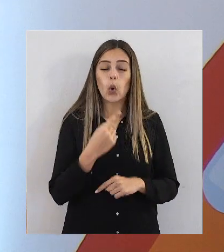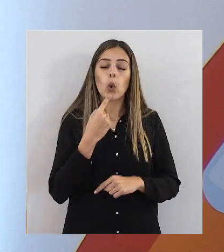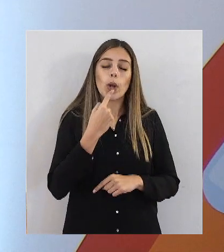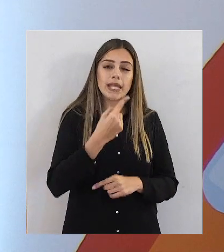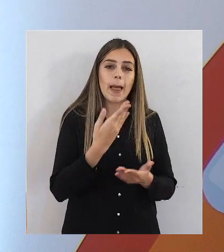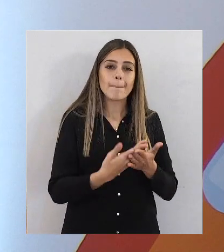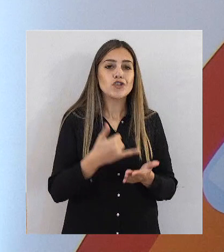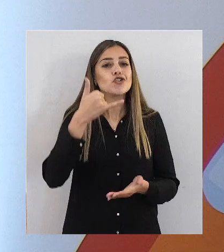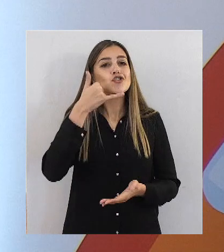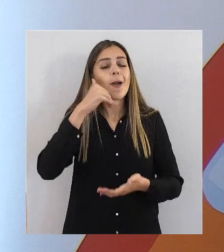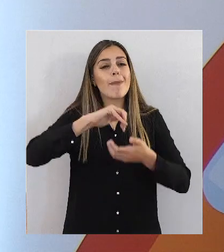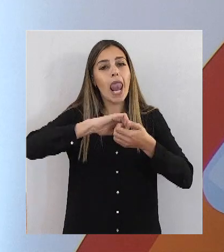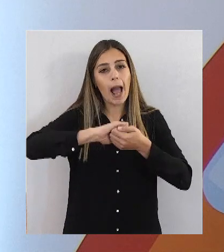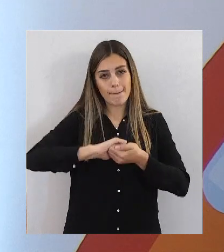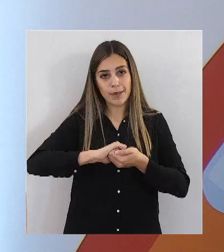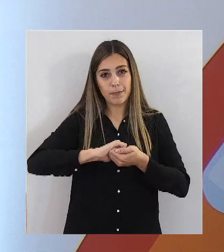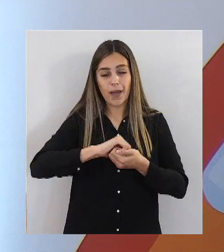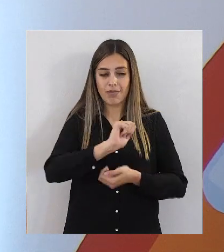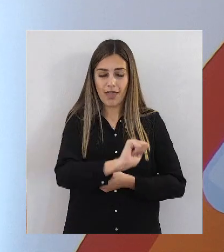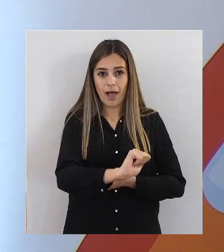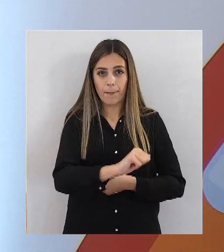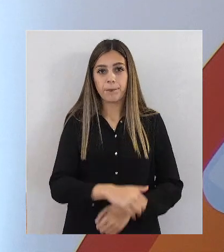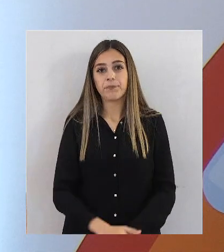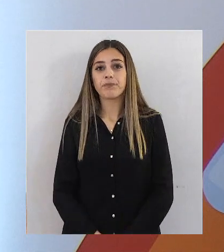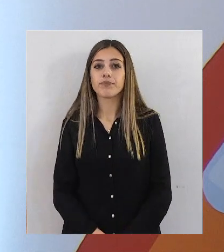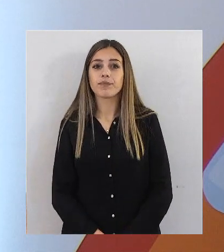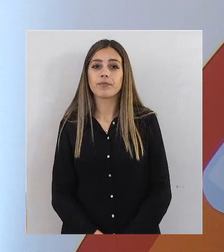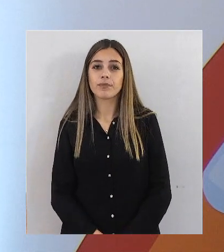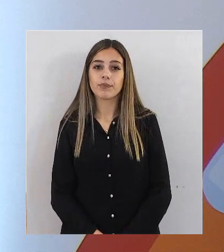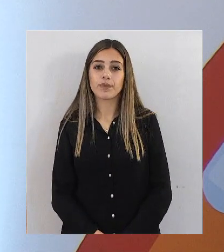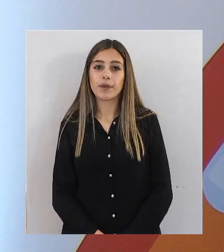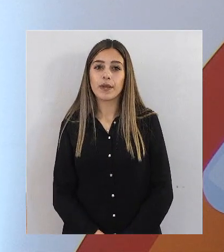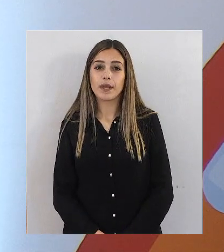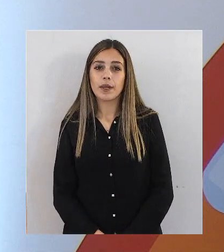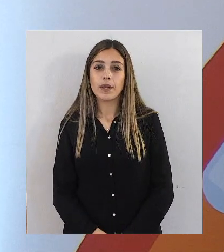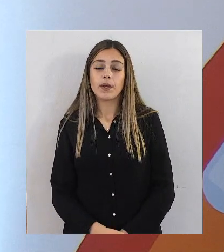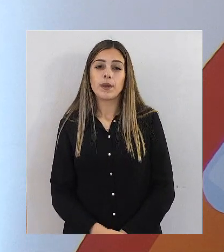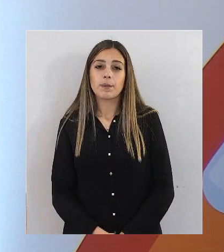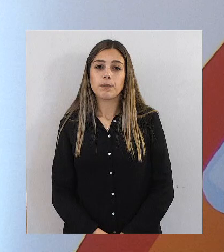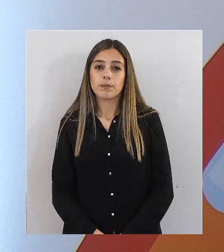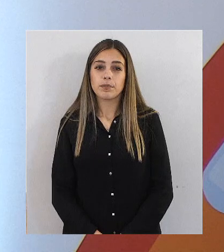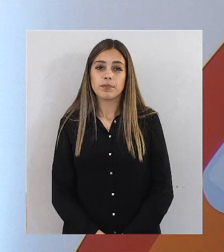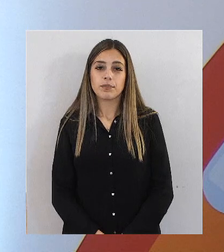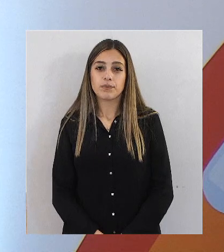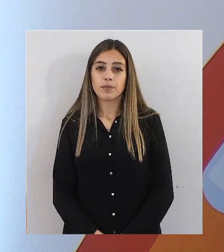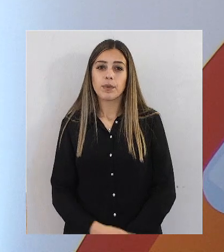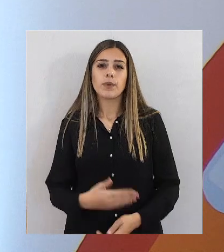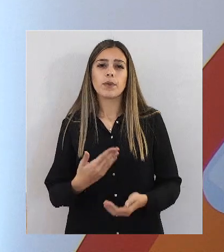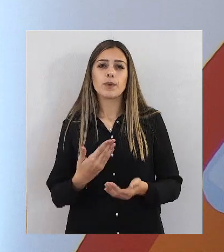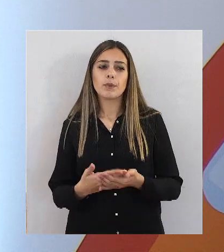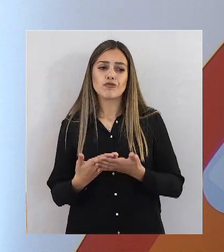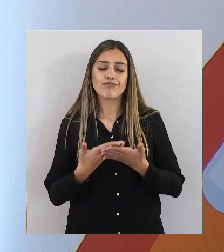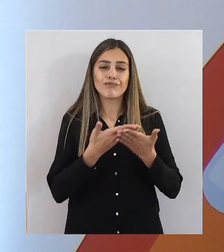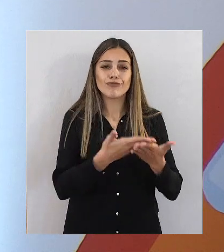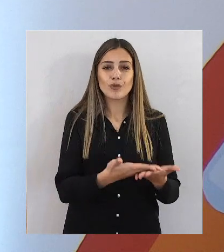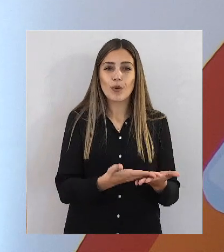her the makeup remover and male clothes, and to take with them any female and clothing and accessories to conceal